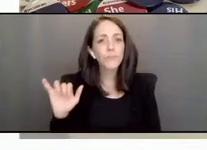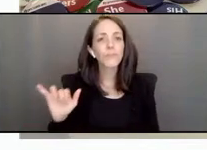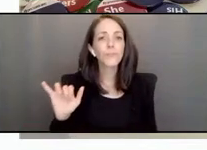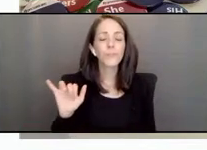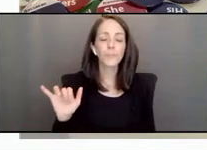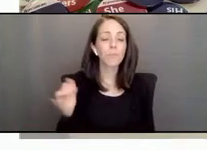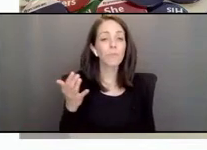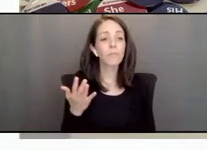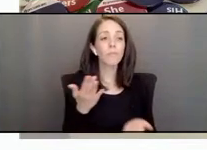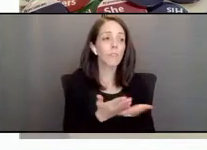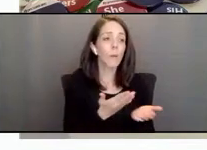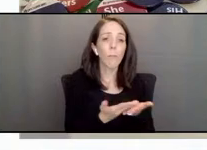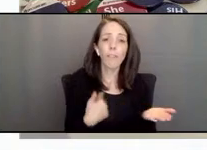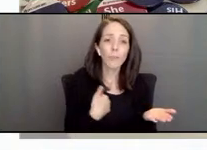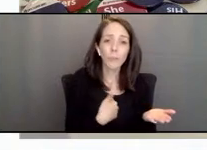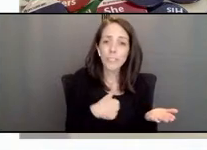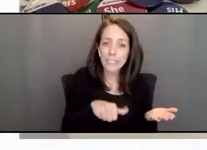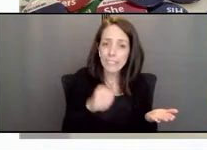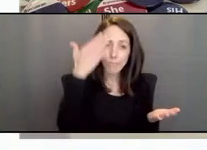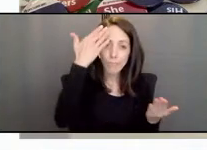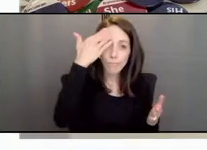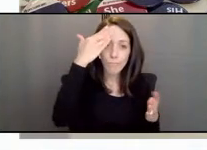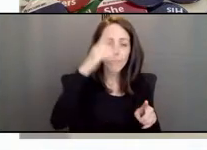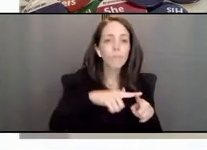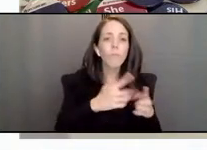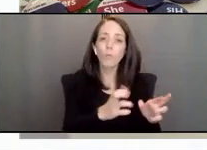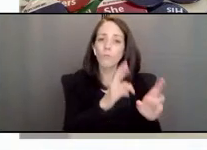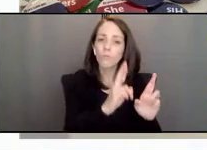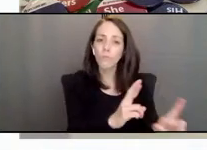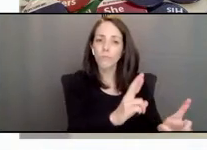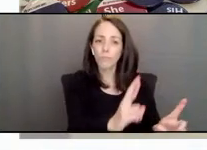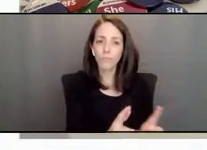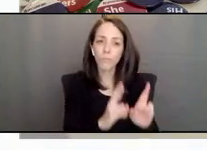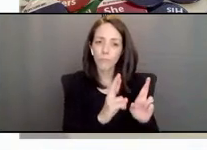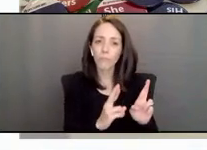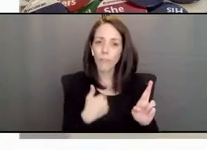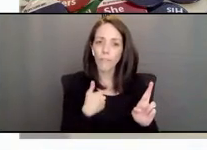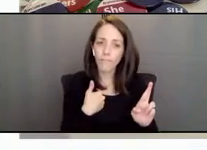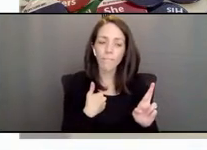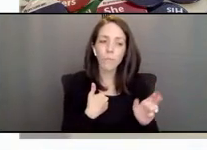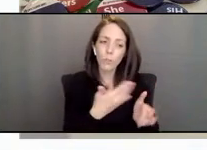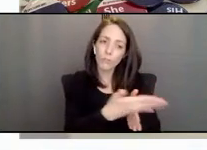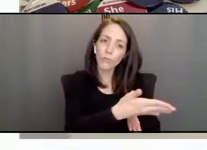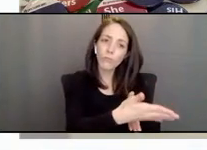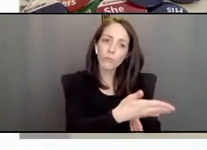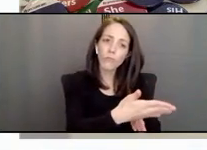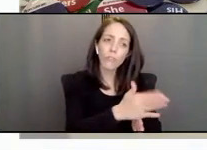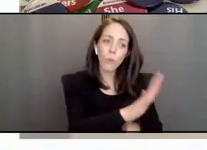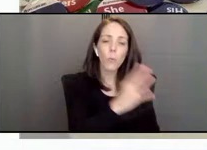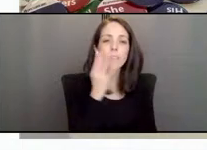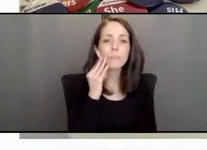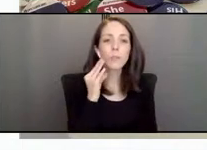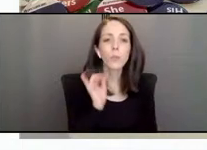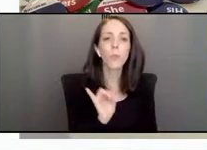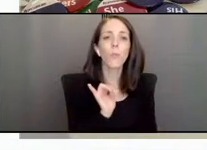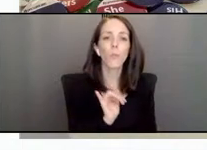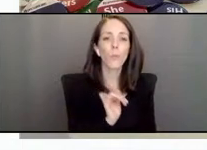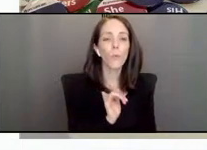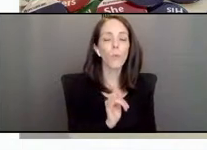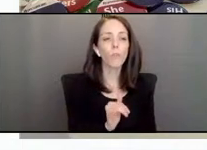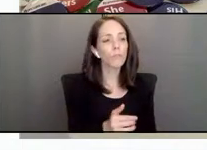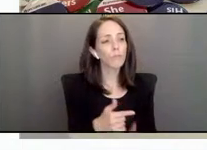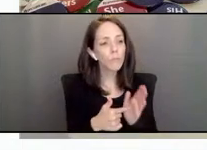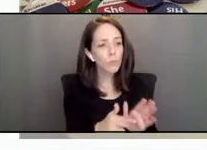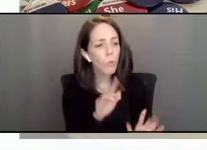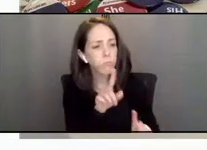reach. When able, we populate our workforce with individuals who share lived experience with the population we are serving. We show humbleness and ask